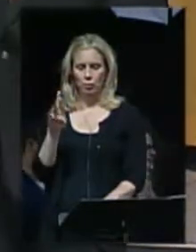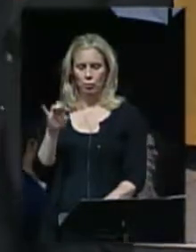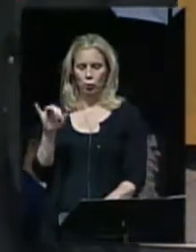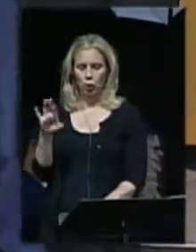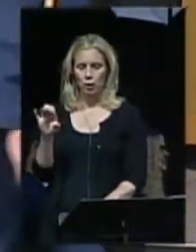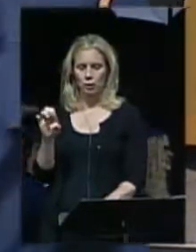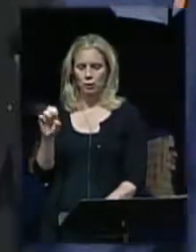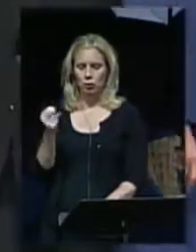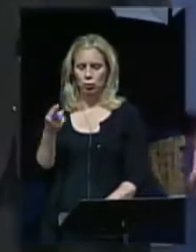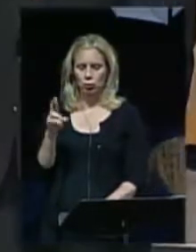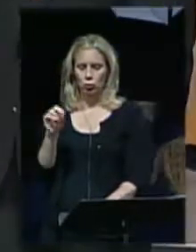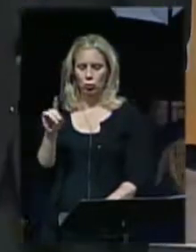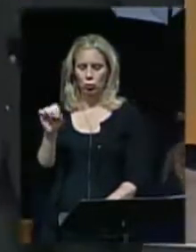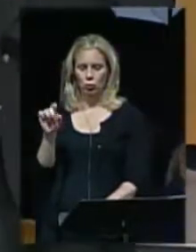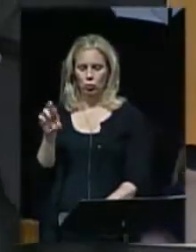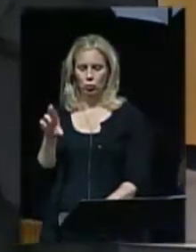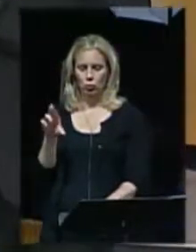Bryce Schroeder.